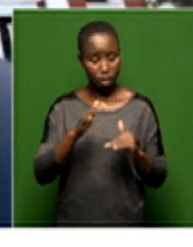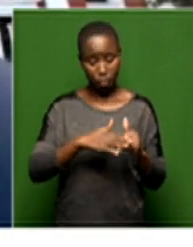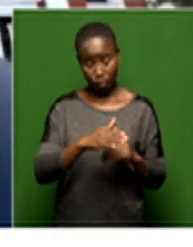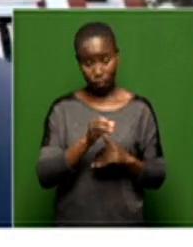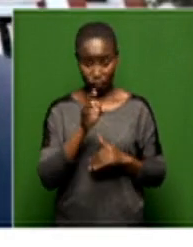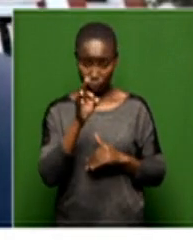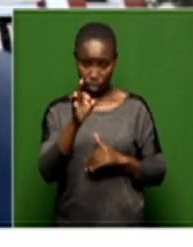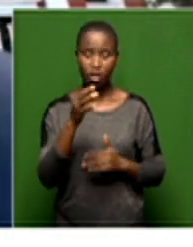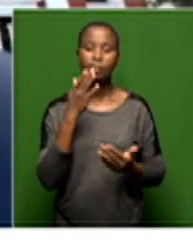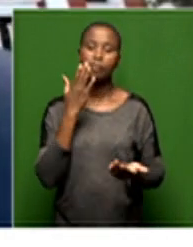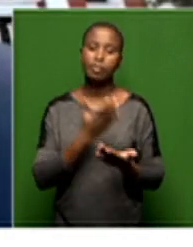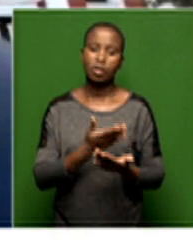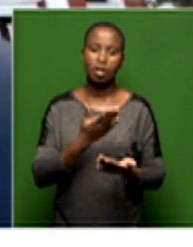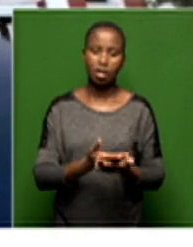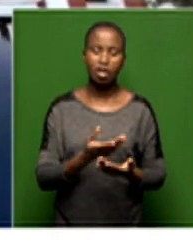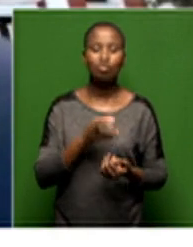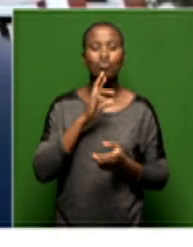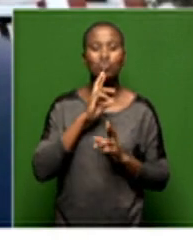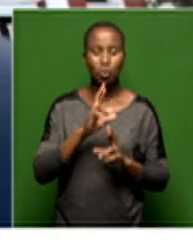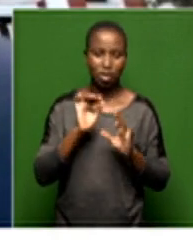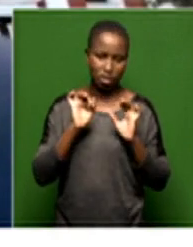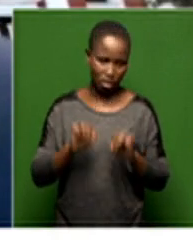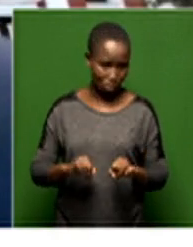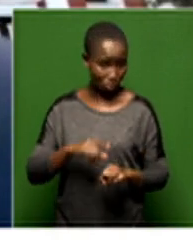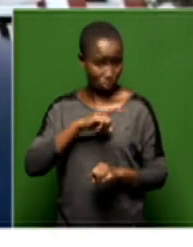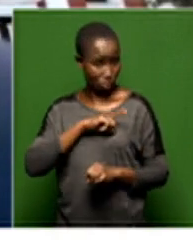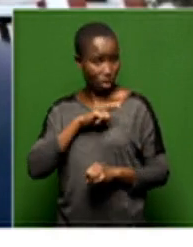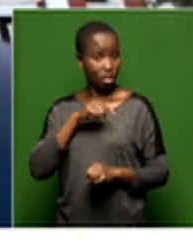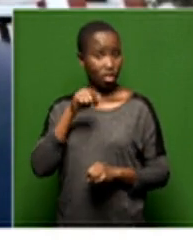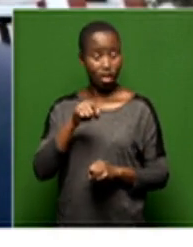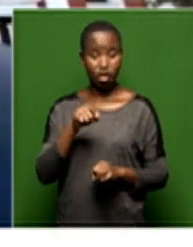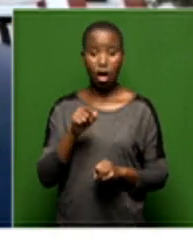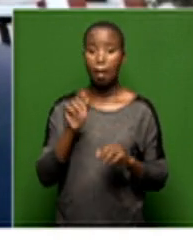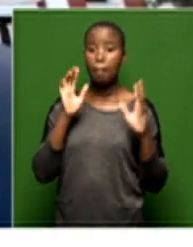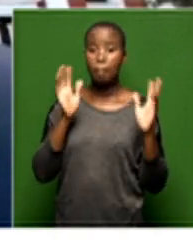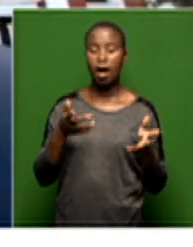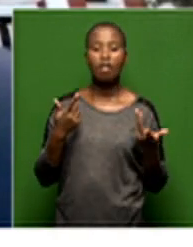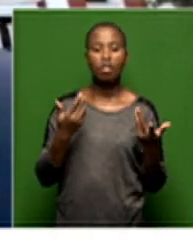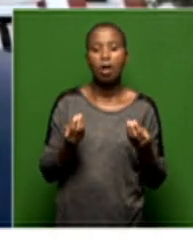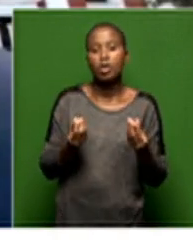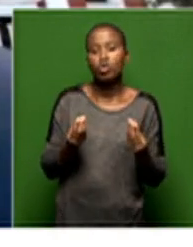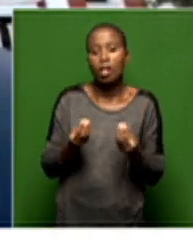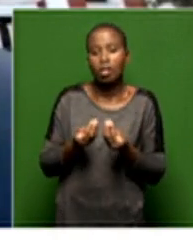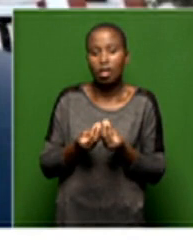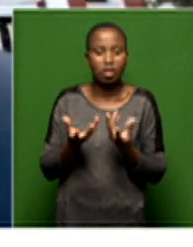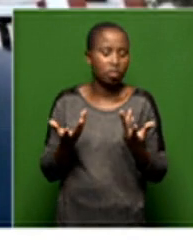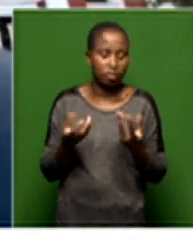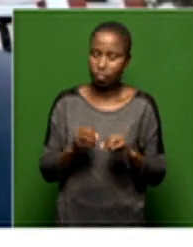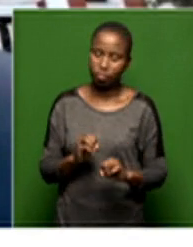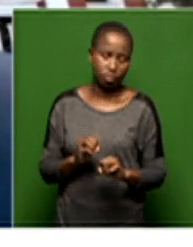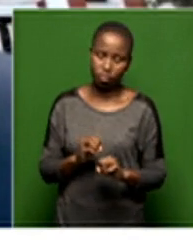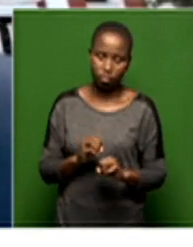really respond, because it's not only in material terms, monetary terms,